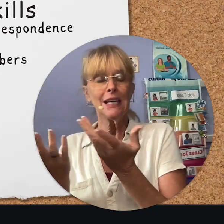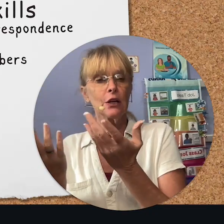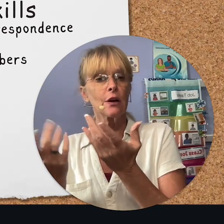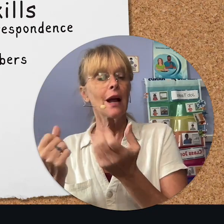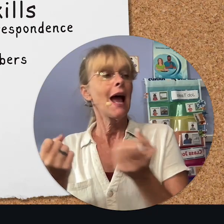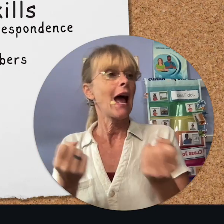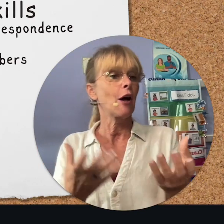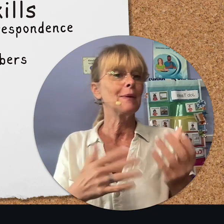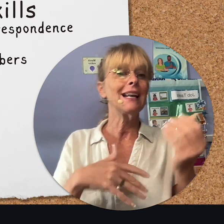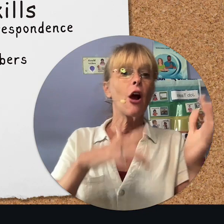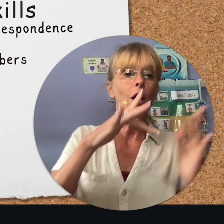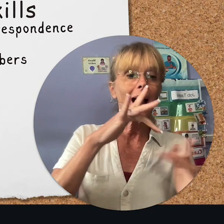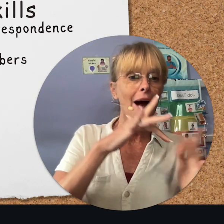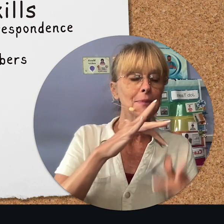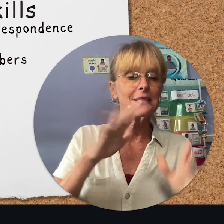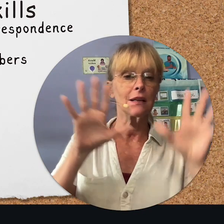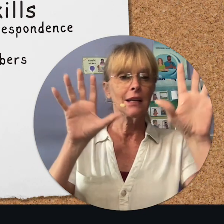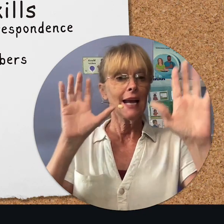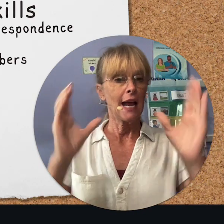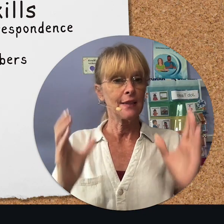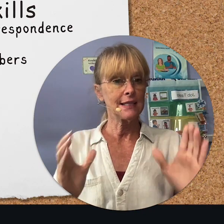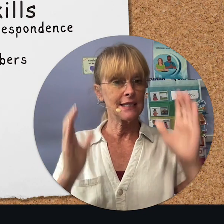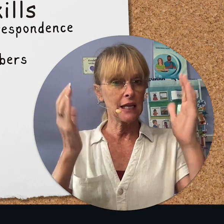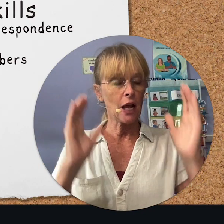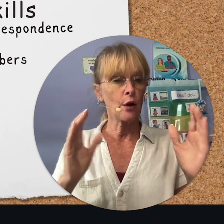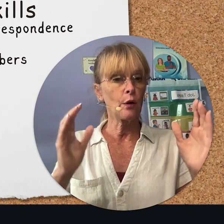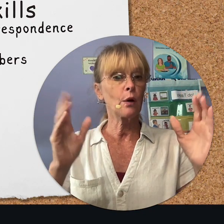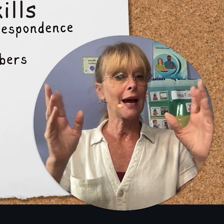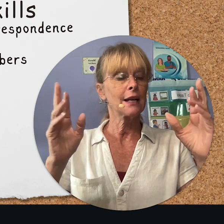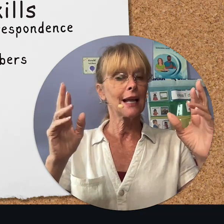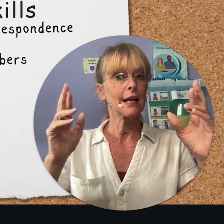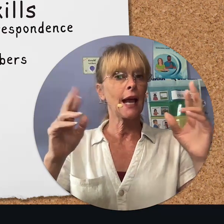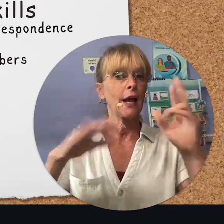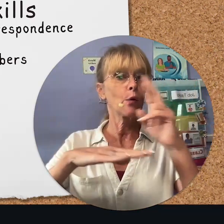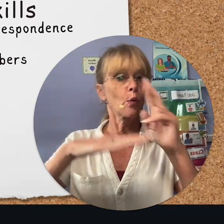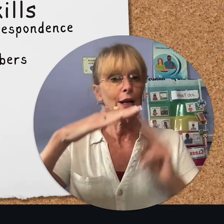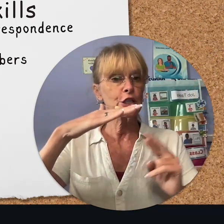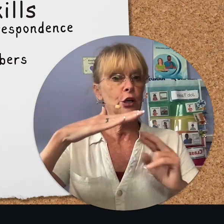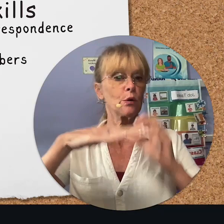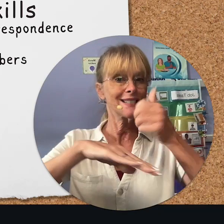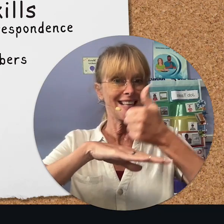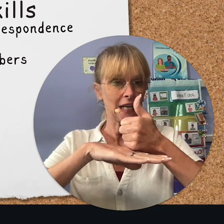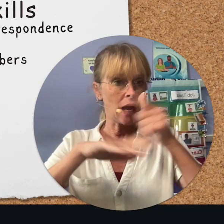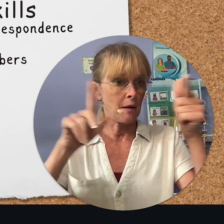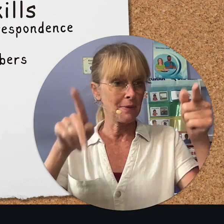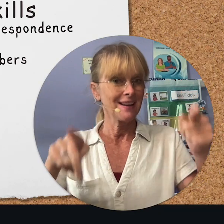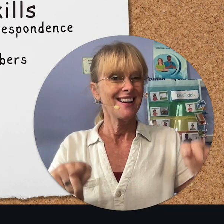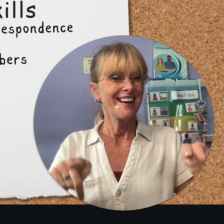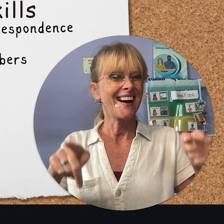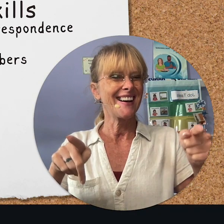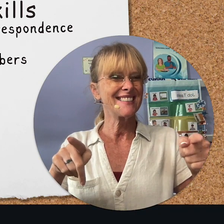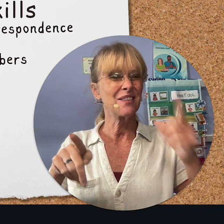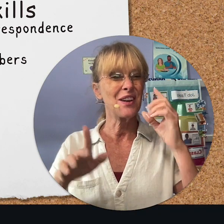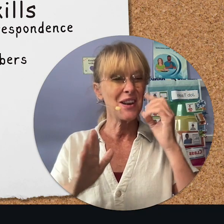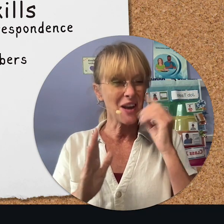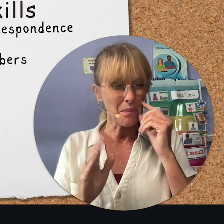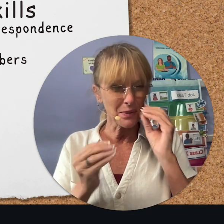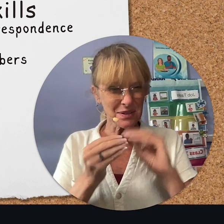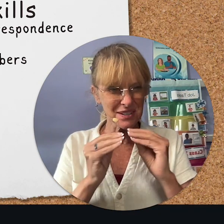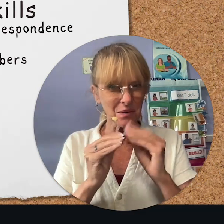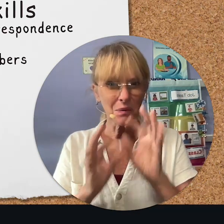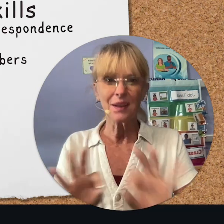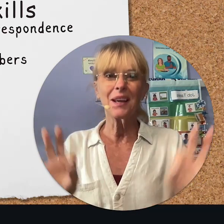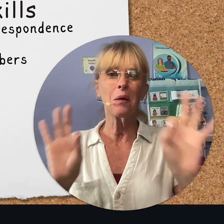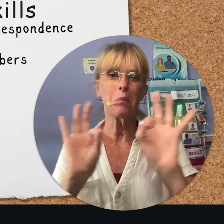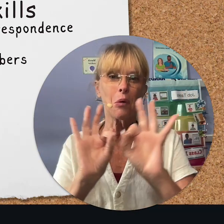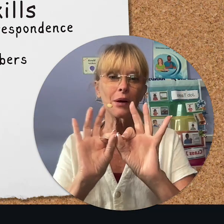are here? How many are absent? And they see a kind of like a ratio set up. So